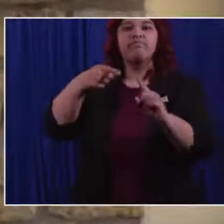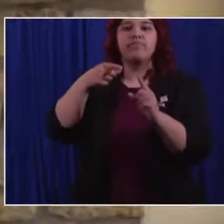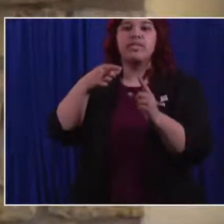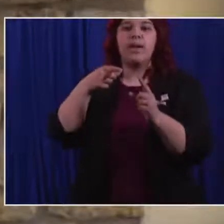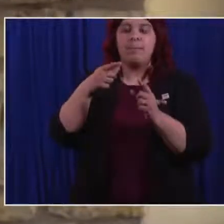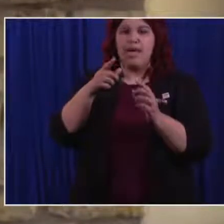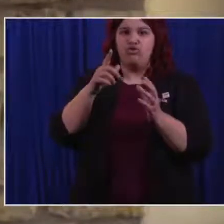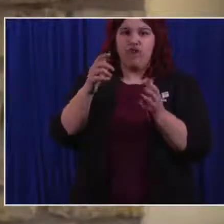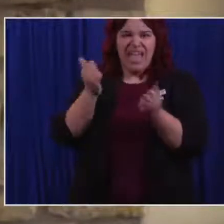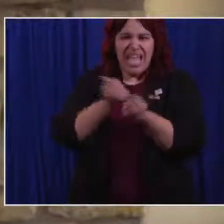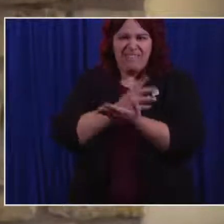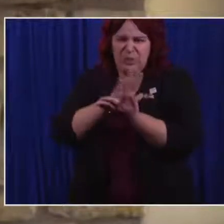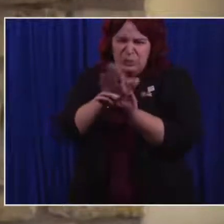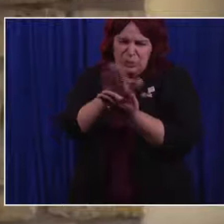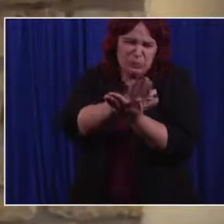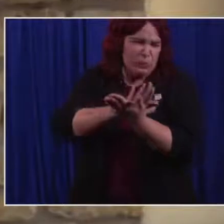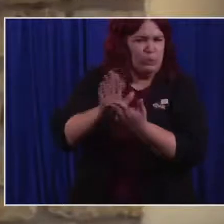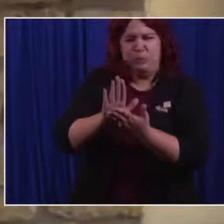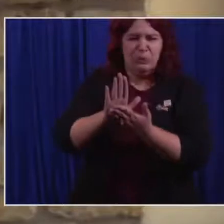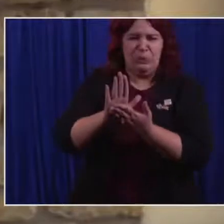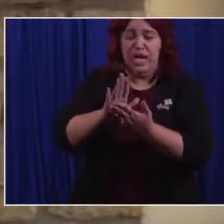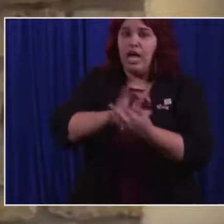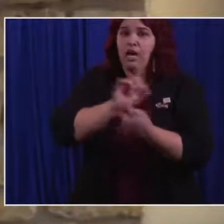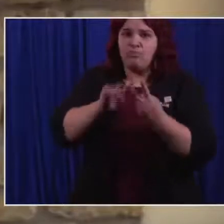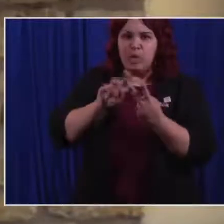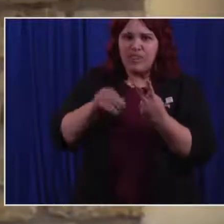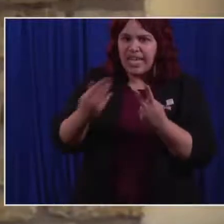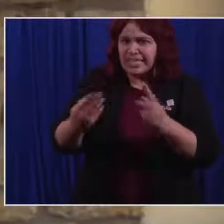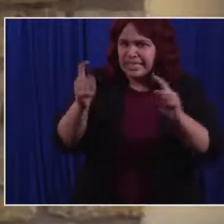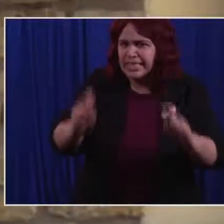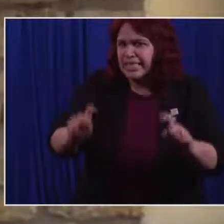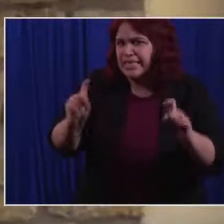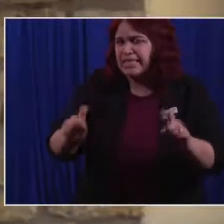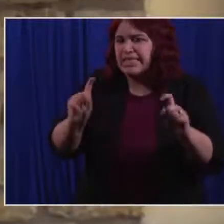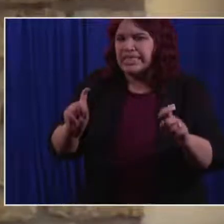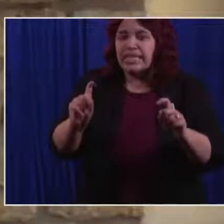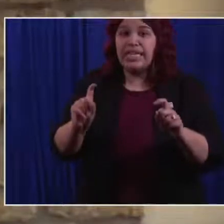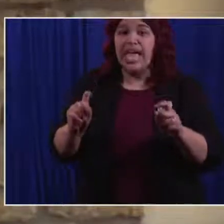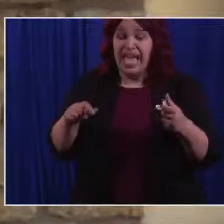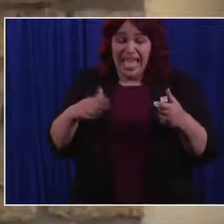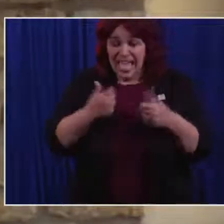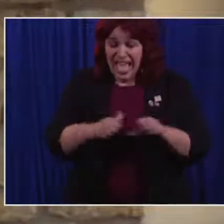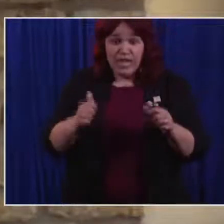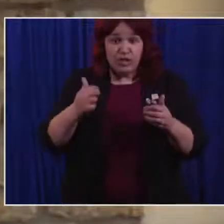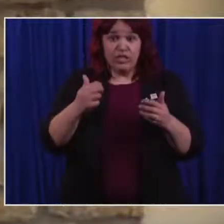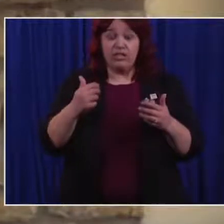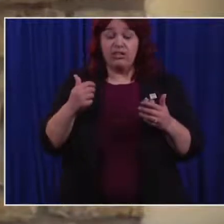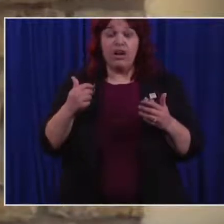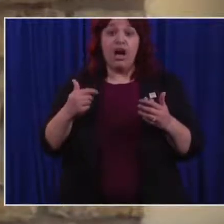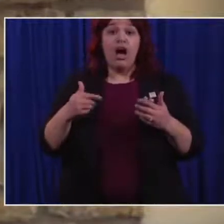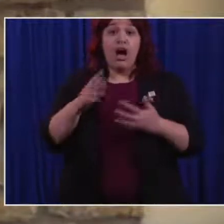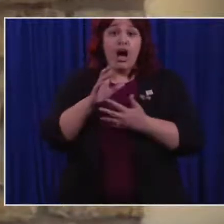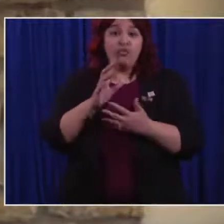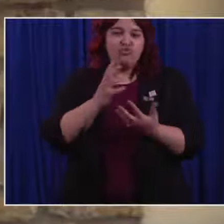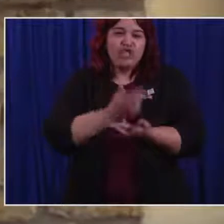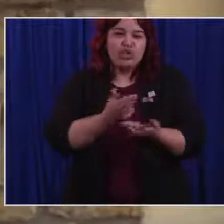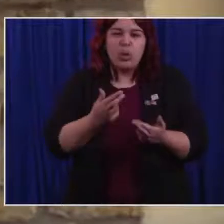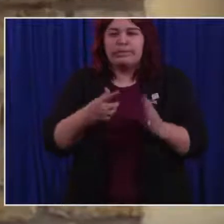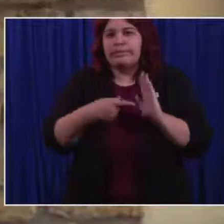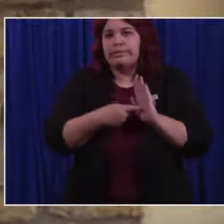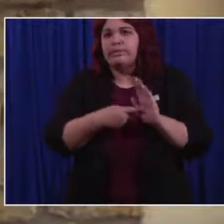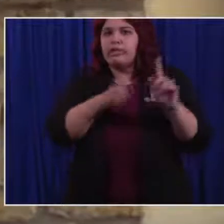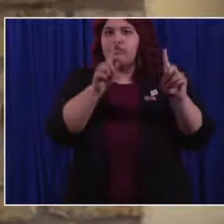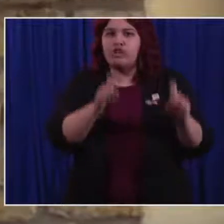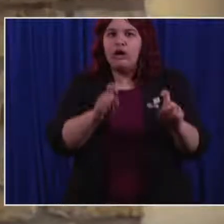other things, we work on testing in the nursing homes, and we took the resources that we had and deployed them the best that we could